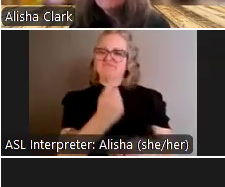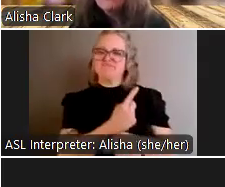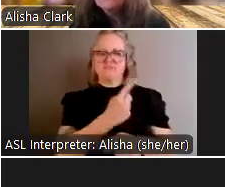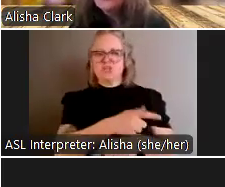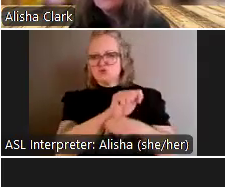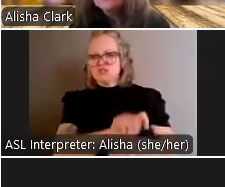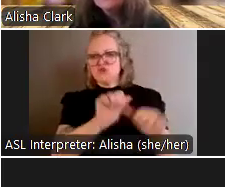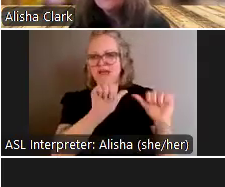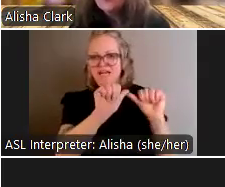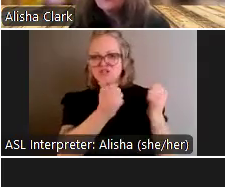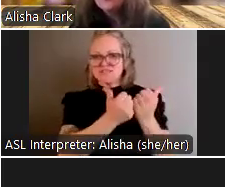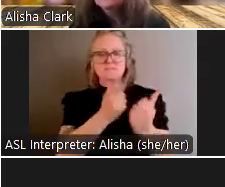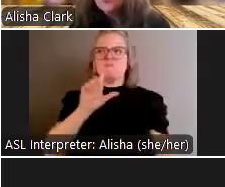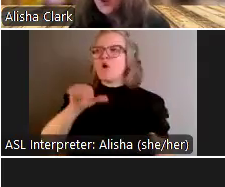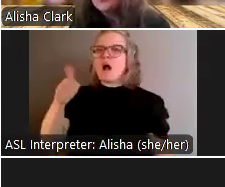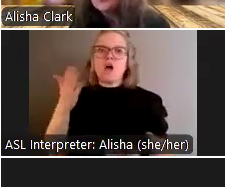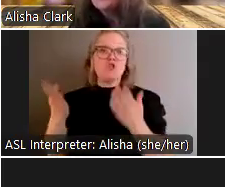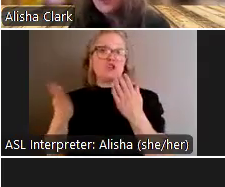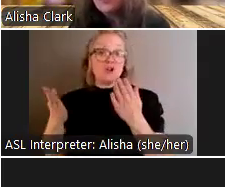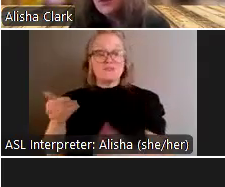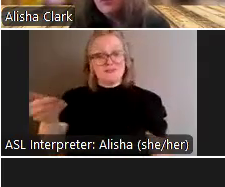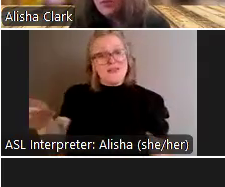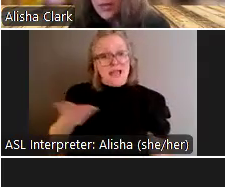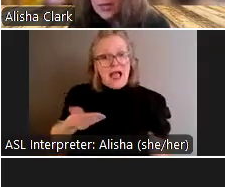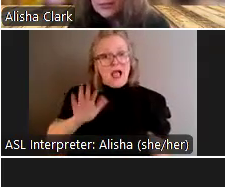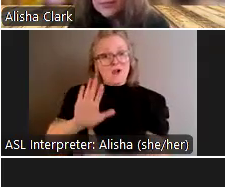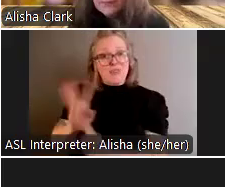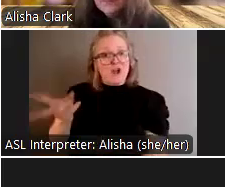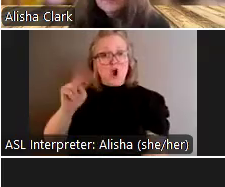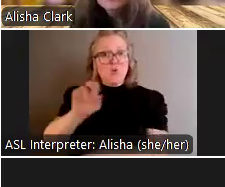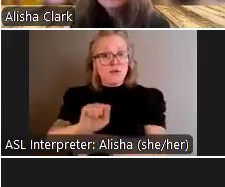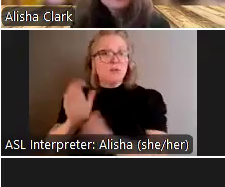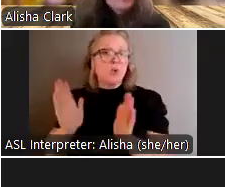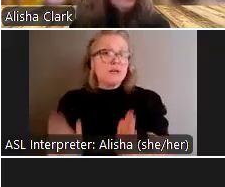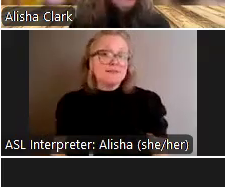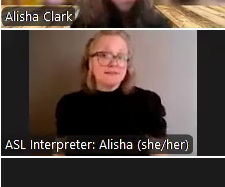then for other services, they are actually hiring their own employees.